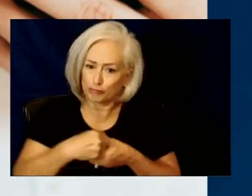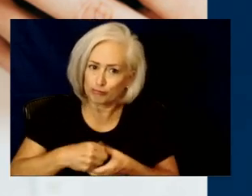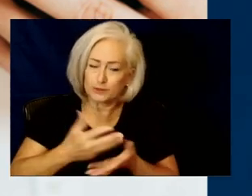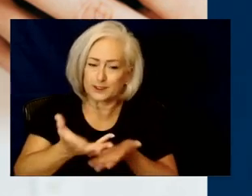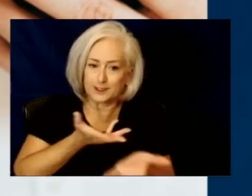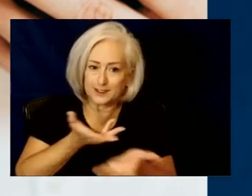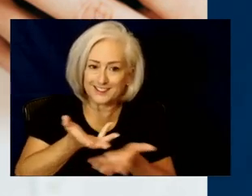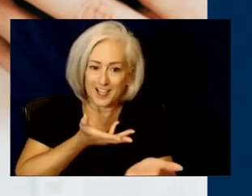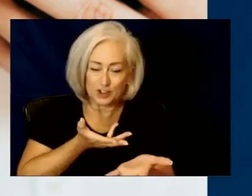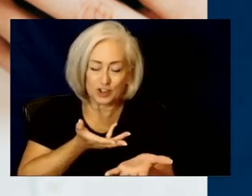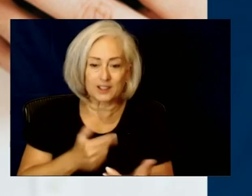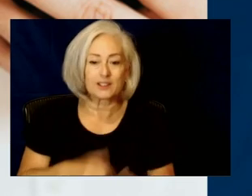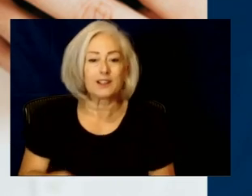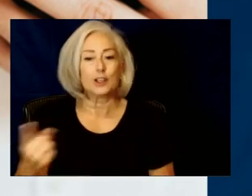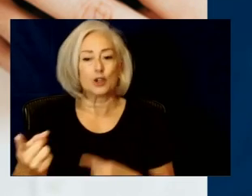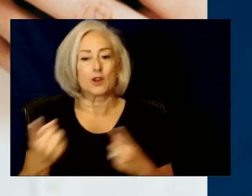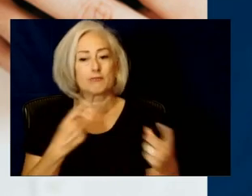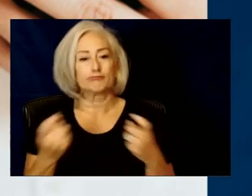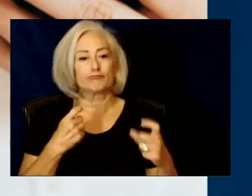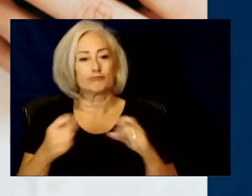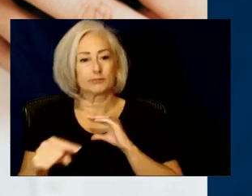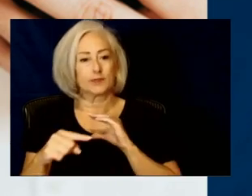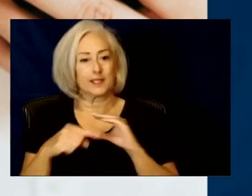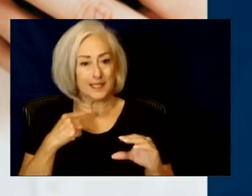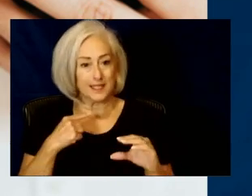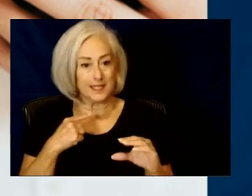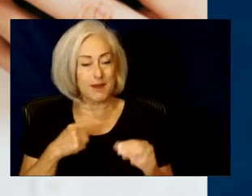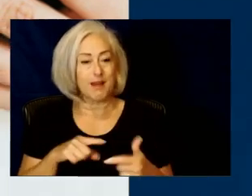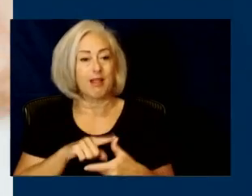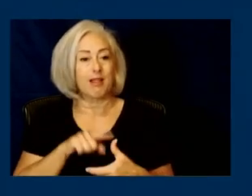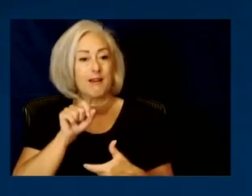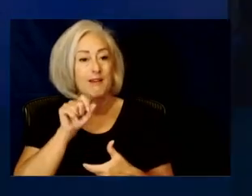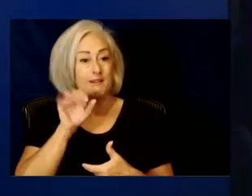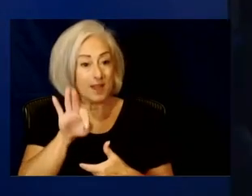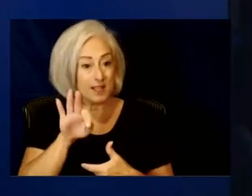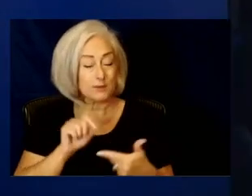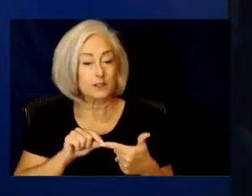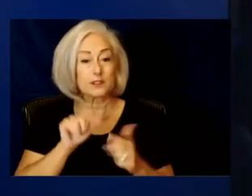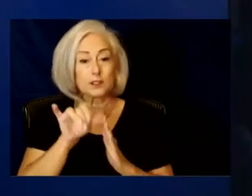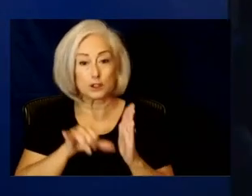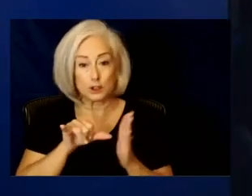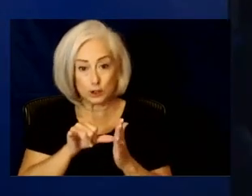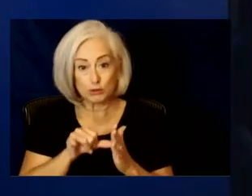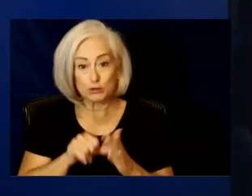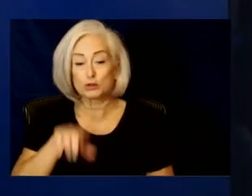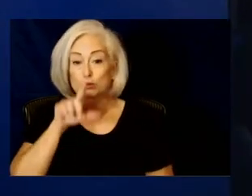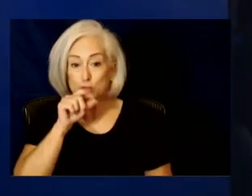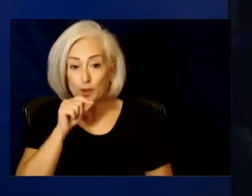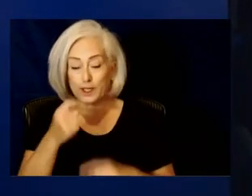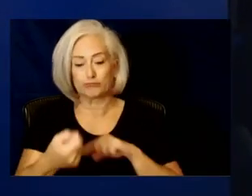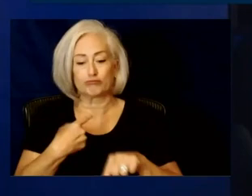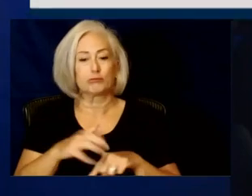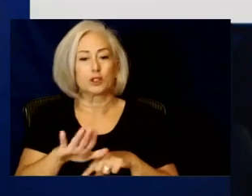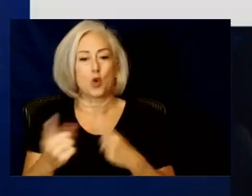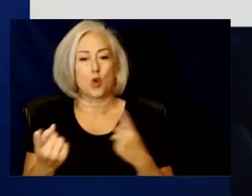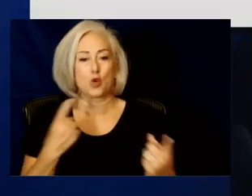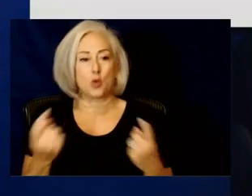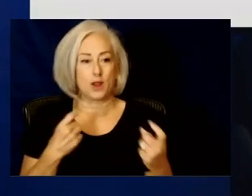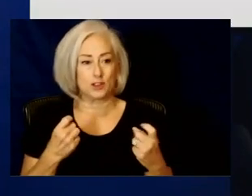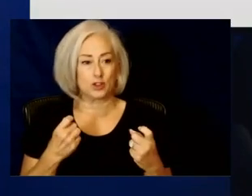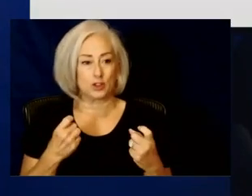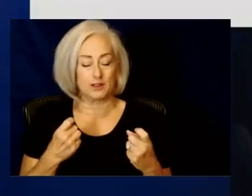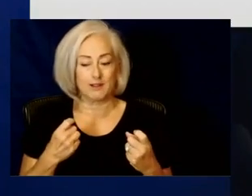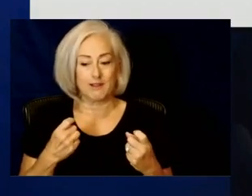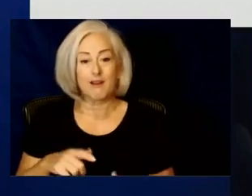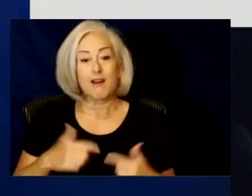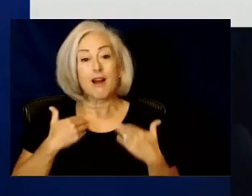experts. You'll find those links right here on your screen. Lung cancer is the second most common cancer in men and